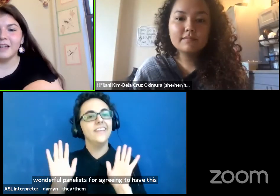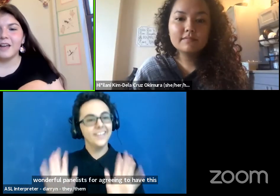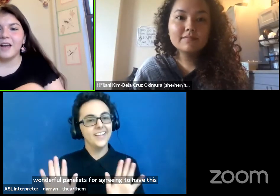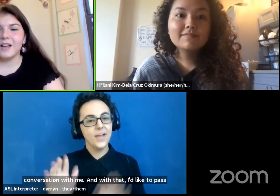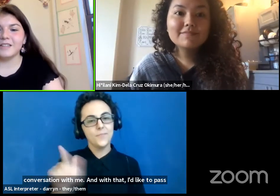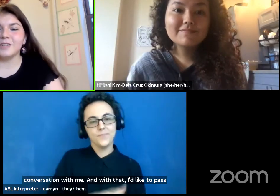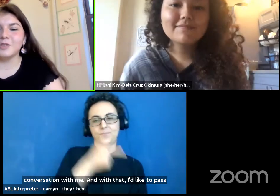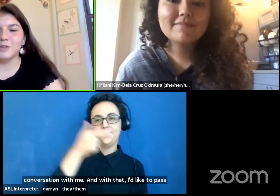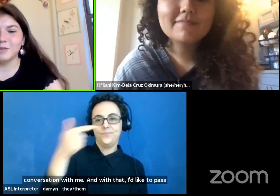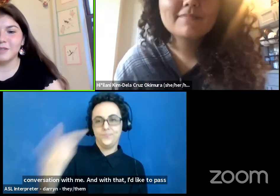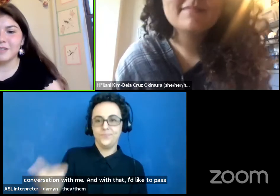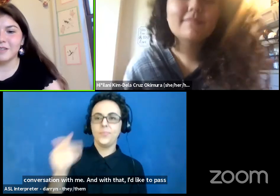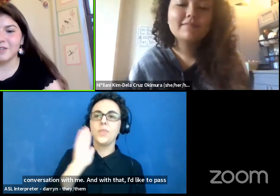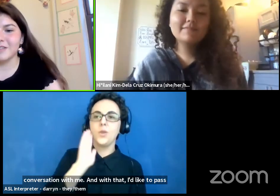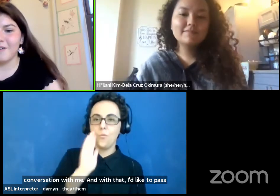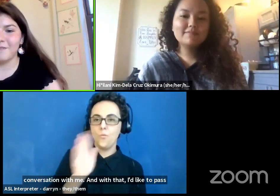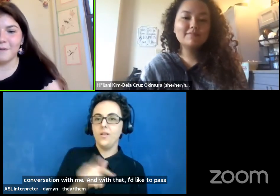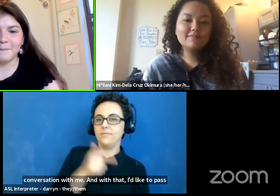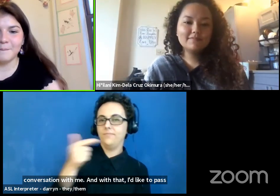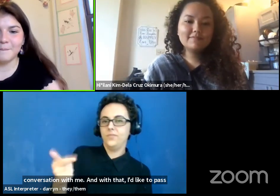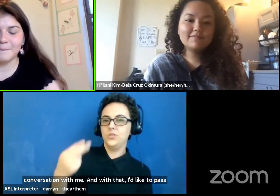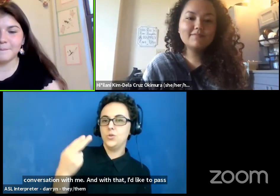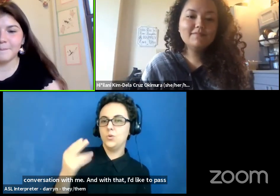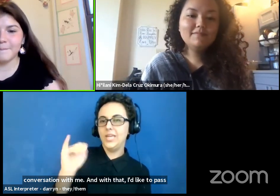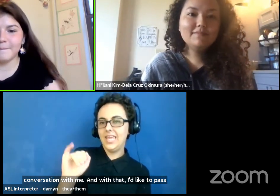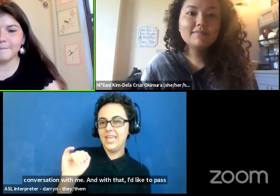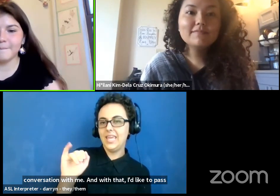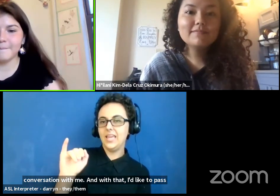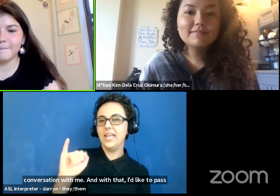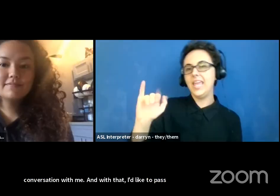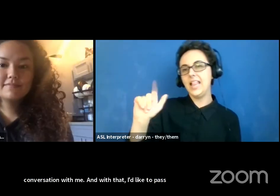Hi'ilani to introduce herself.